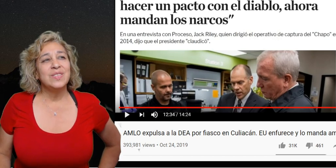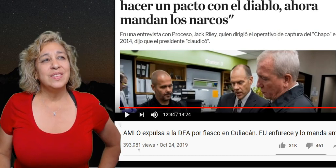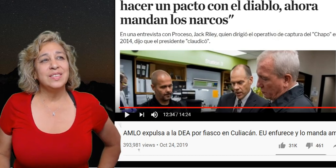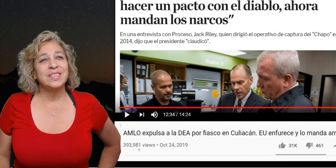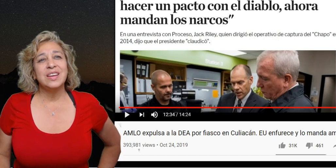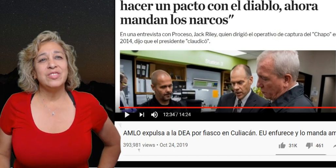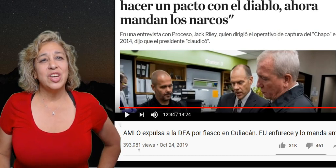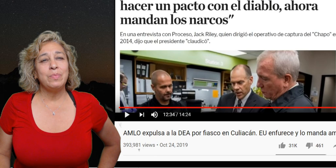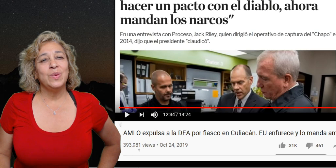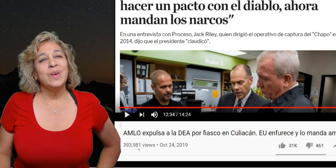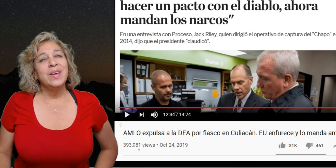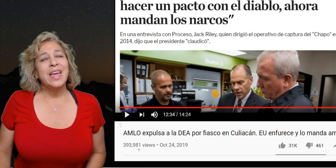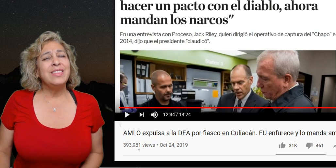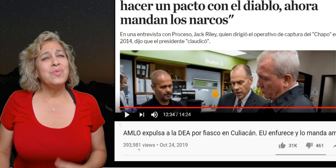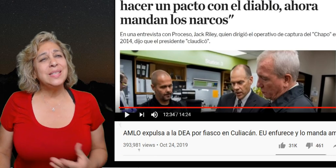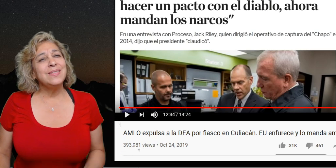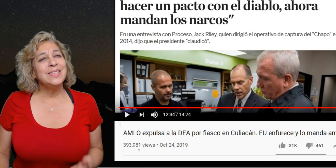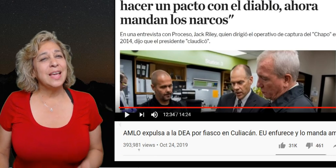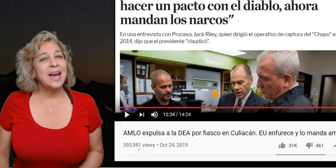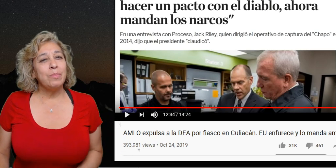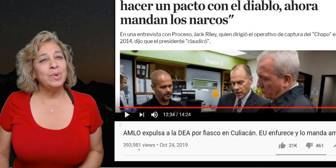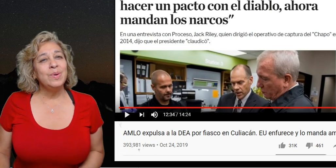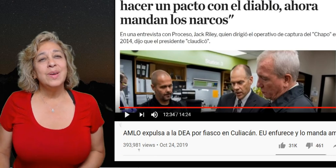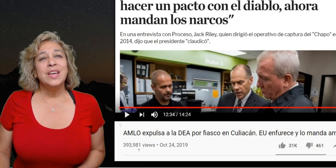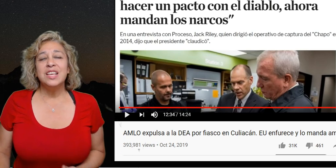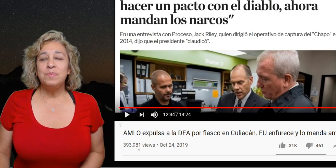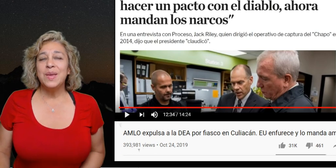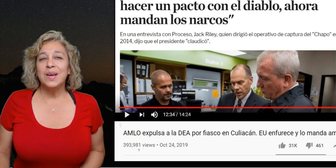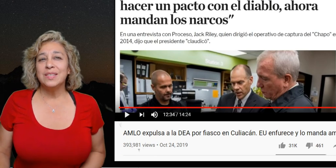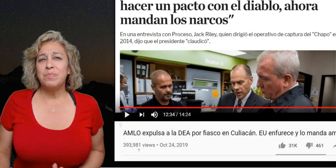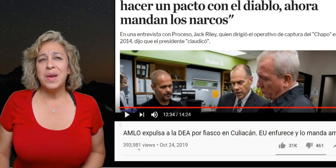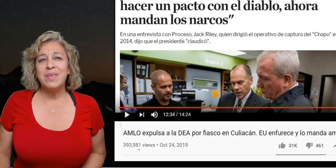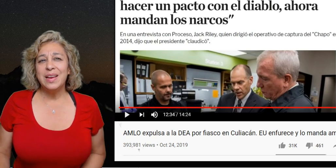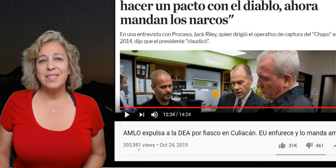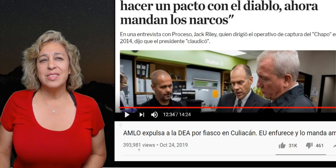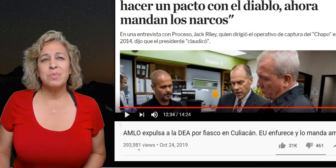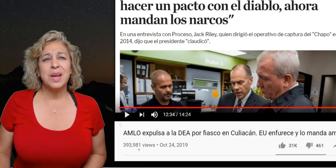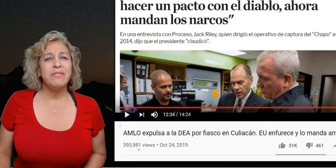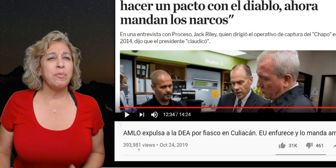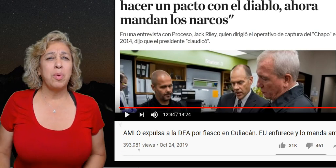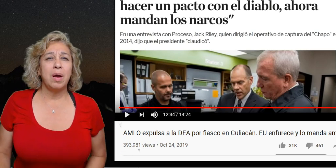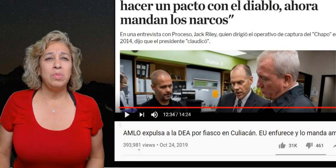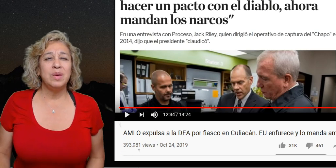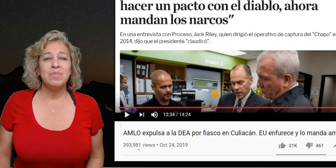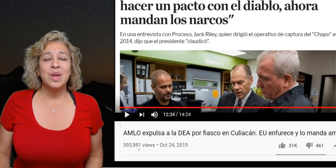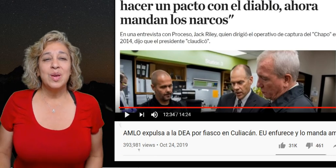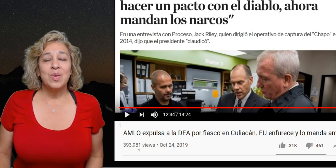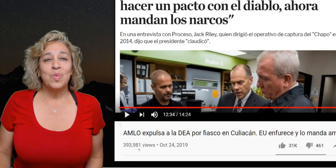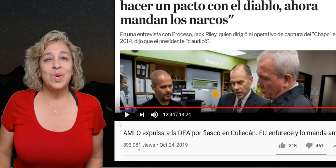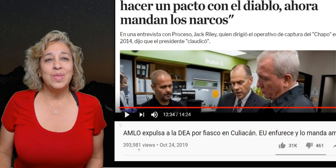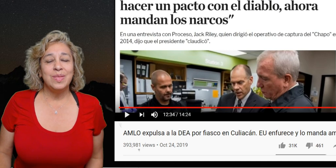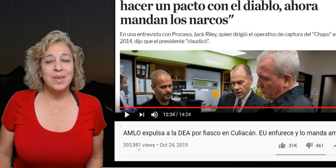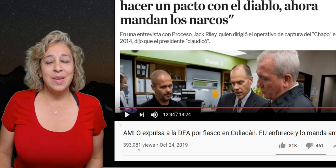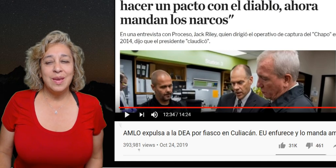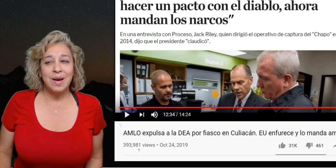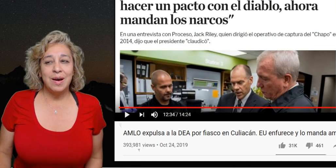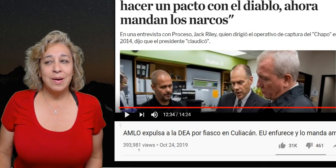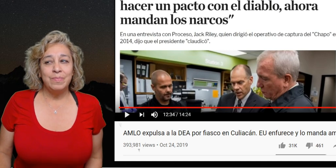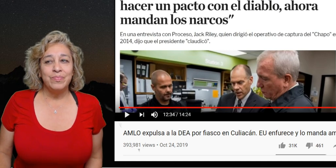So the son of Chapo. And the reason they say Capo is because apparently there's some kind of a problem with